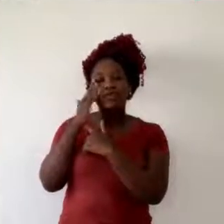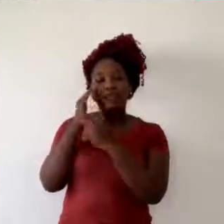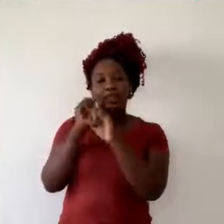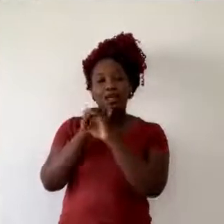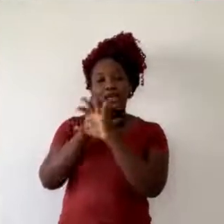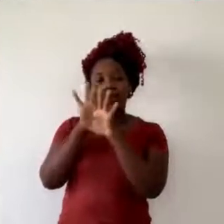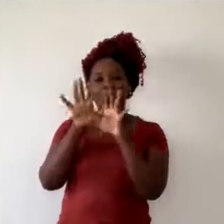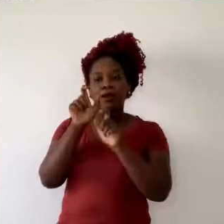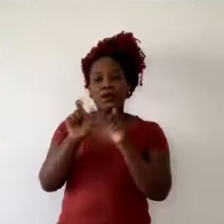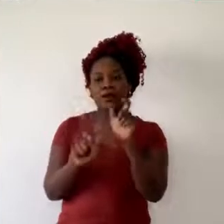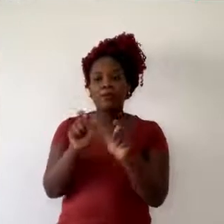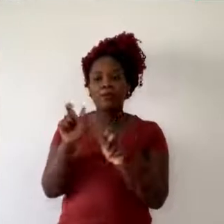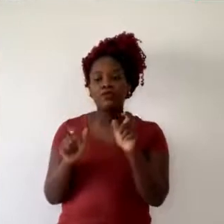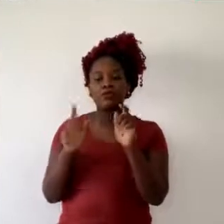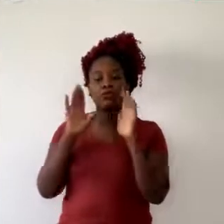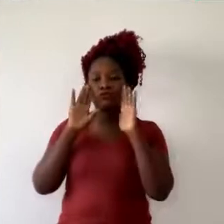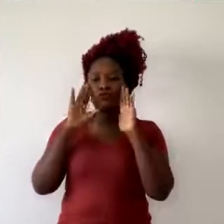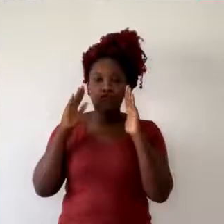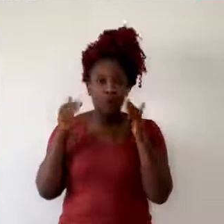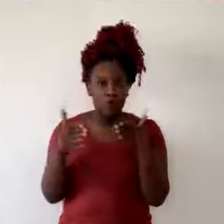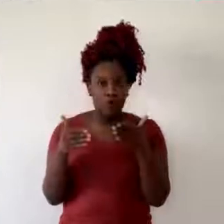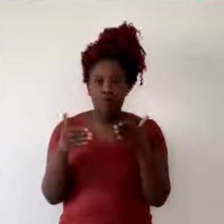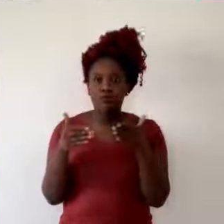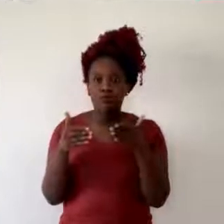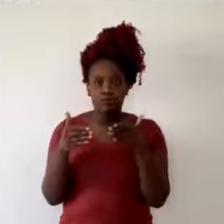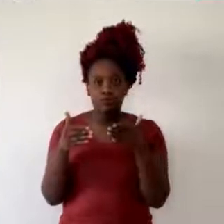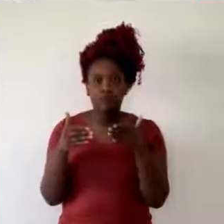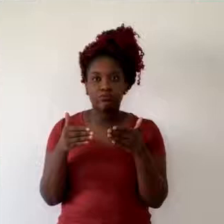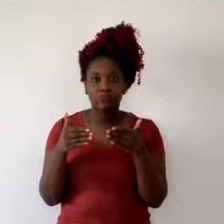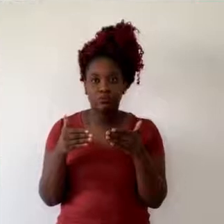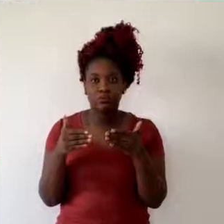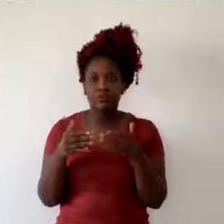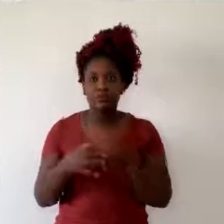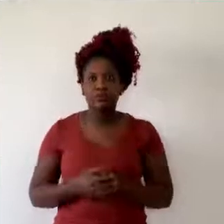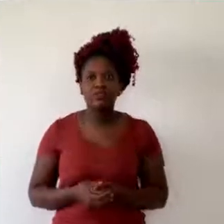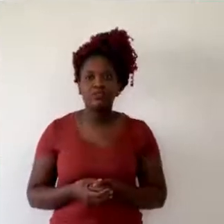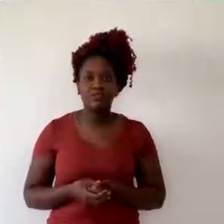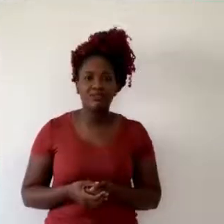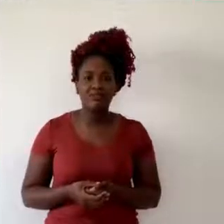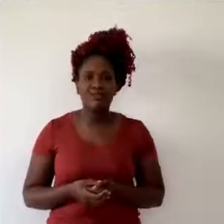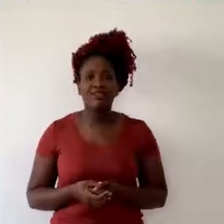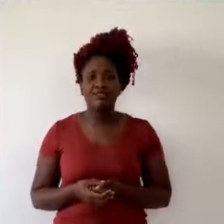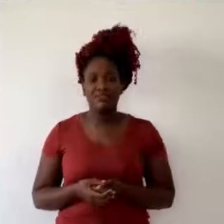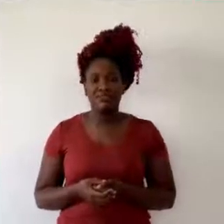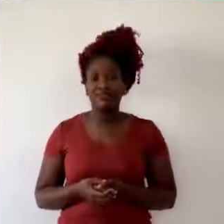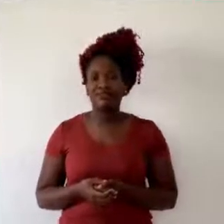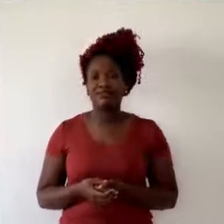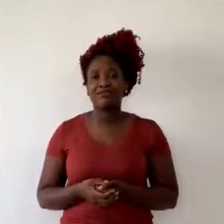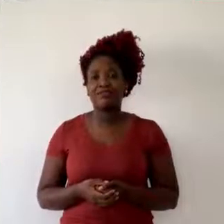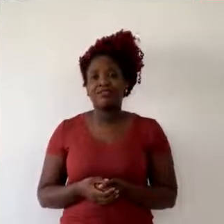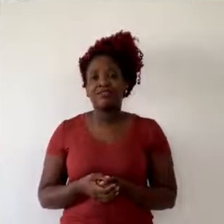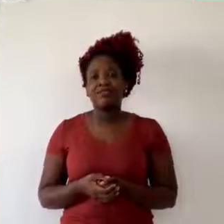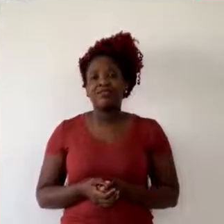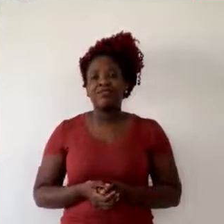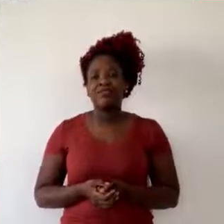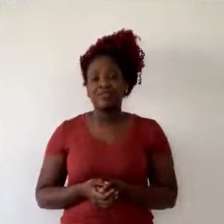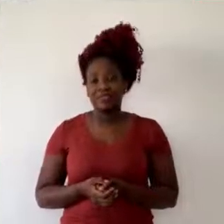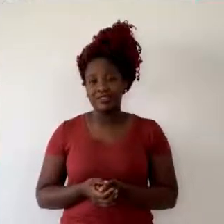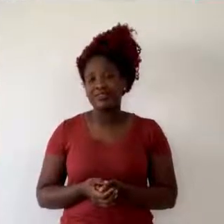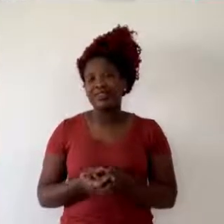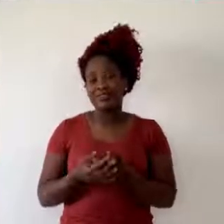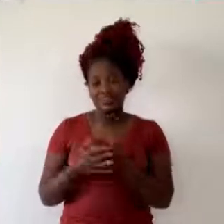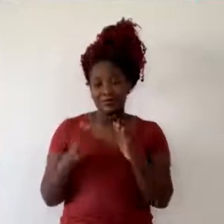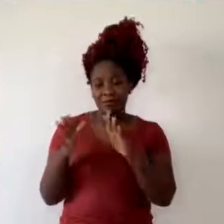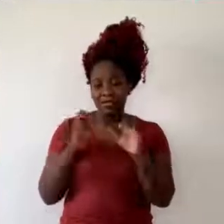understand that people are at the center of everything we do. And at such challenging times with